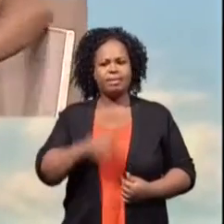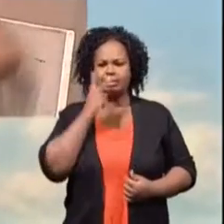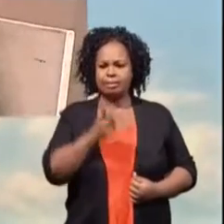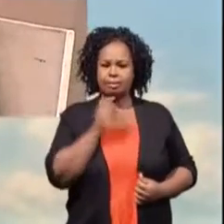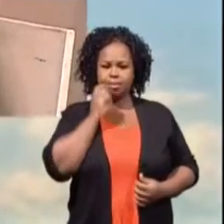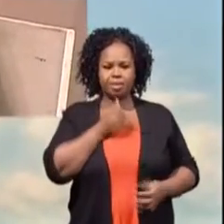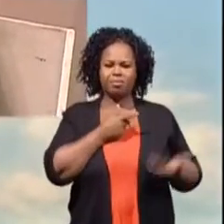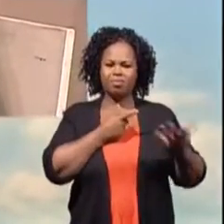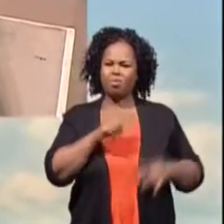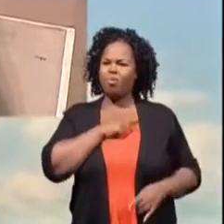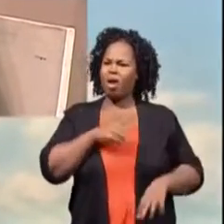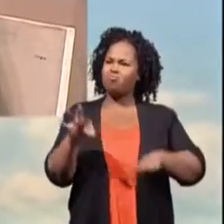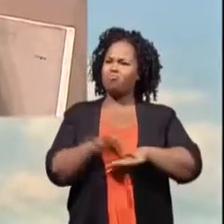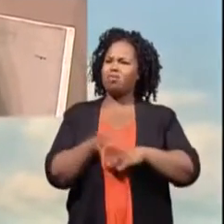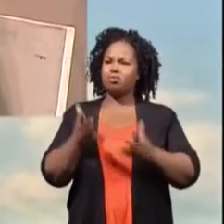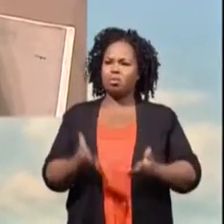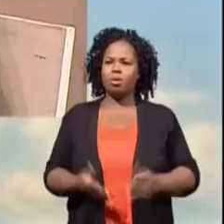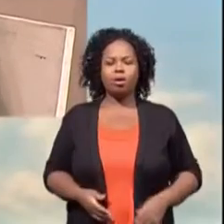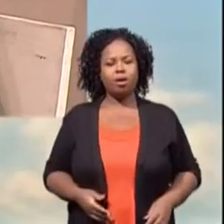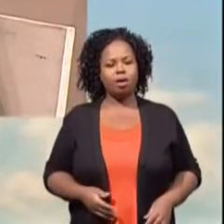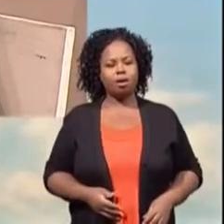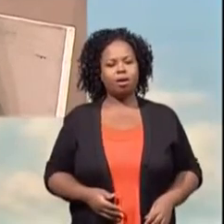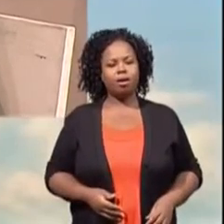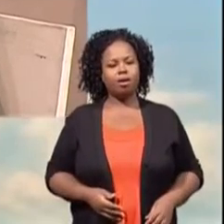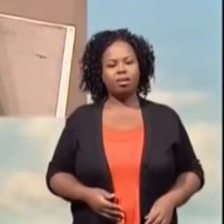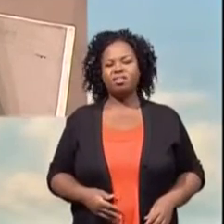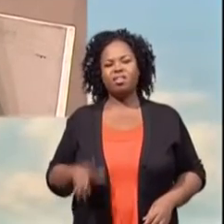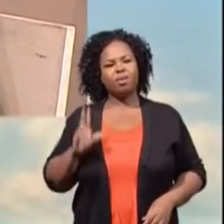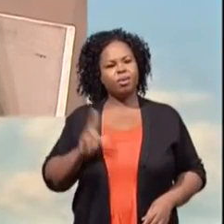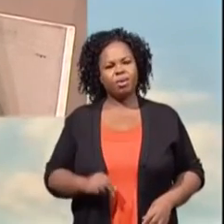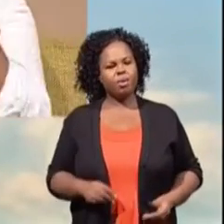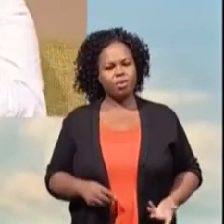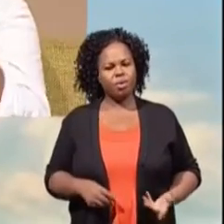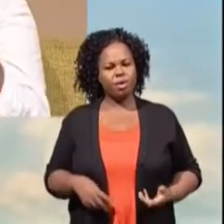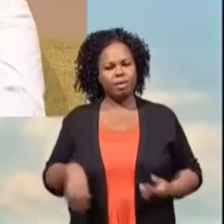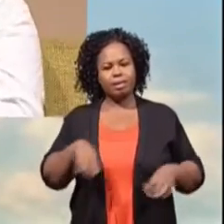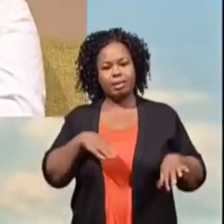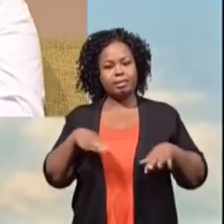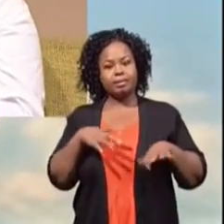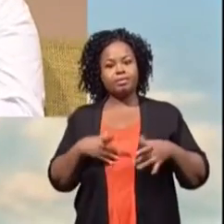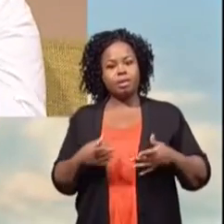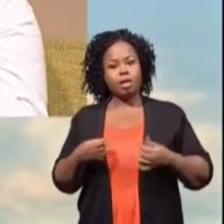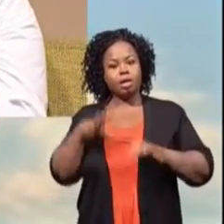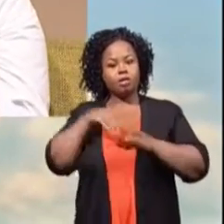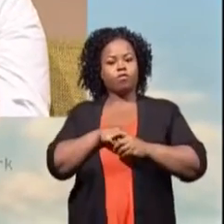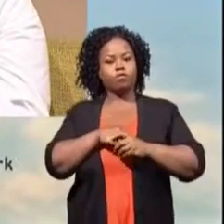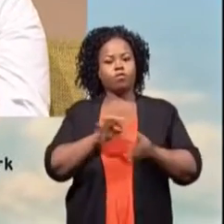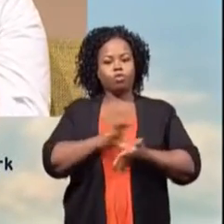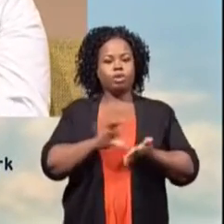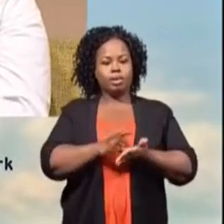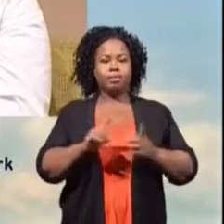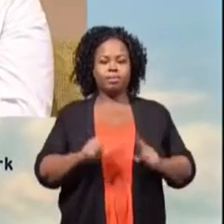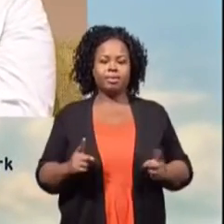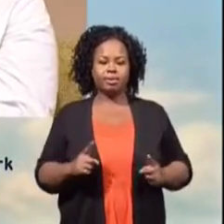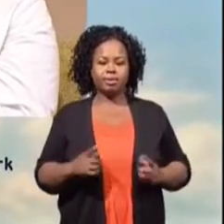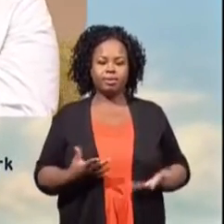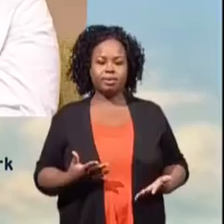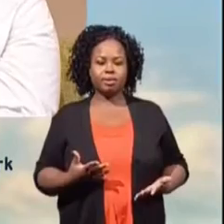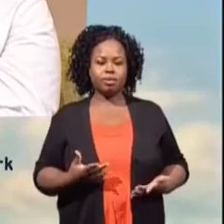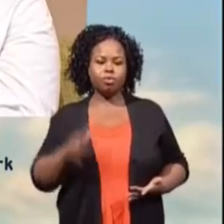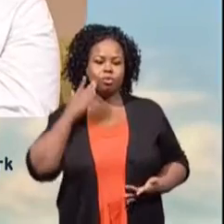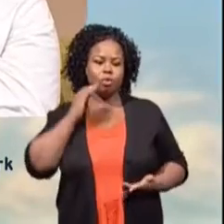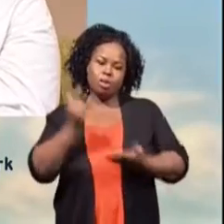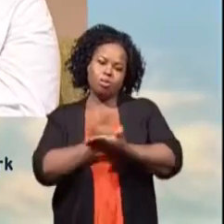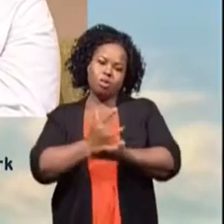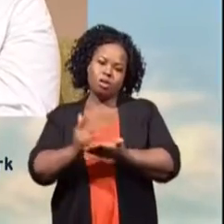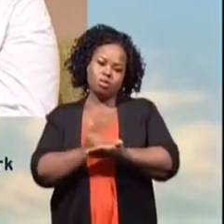mama bona in tota quickly na bavanga ti marum shatelen. No, he was not. He was not actively involved cleaning. Okay. Per se, but he